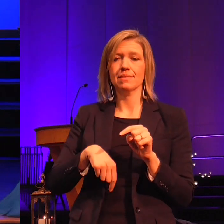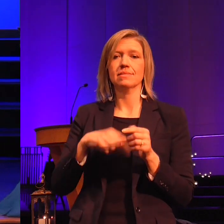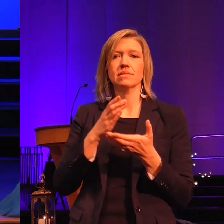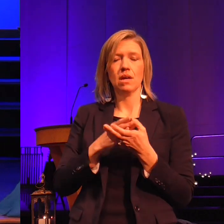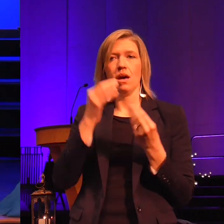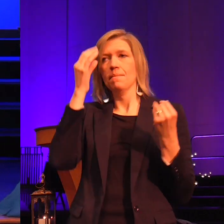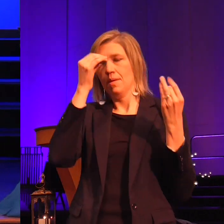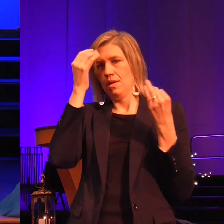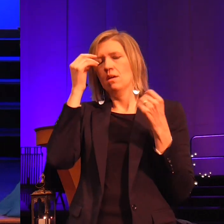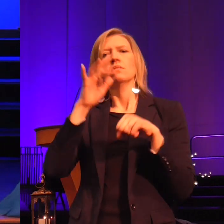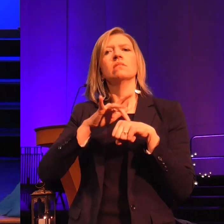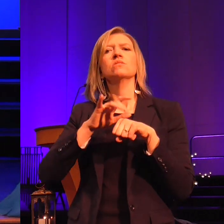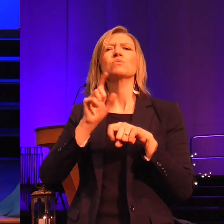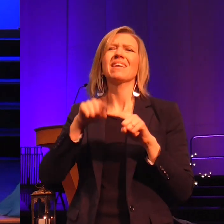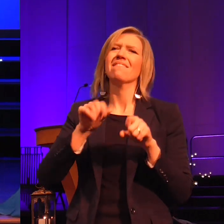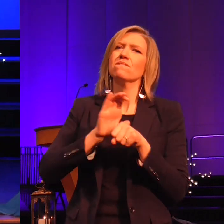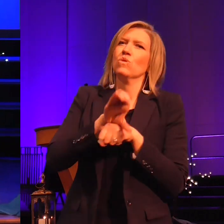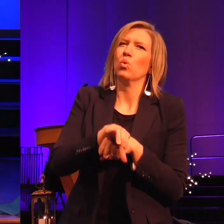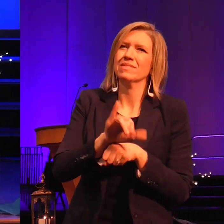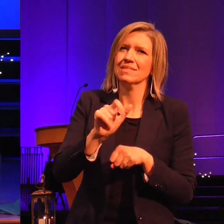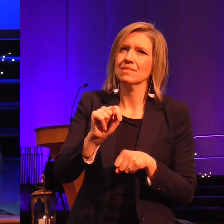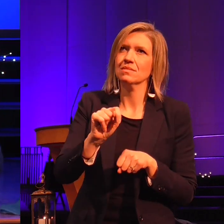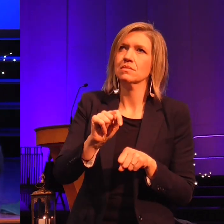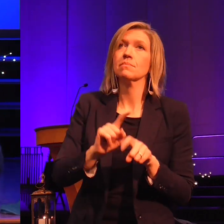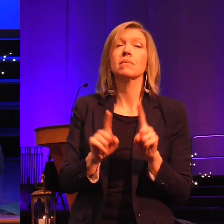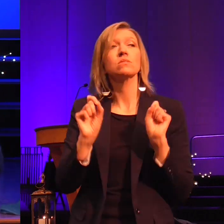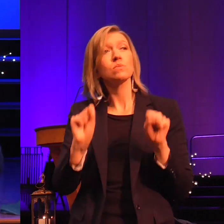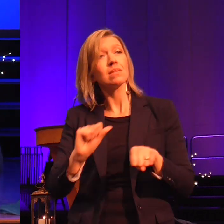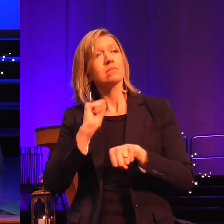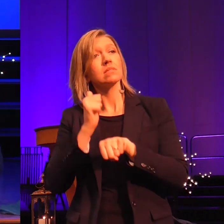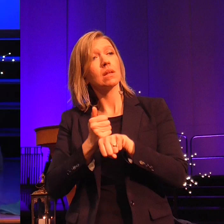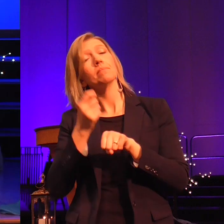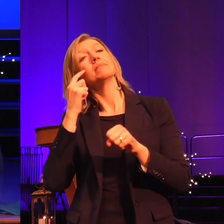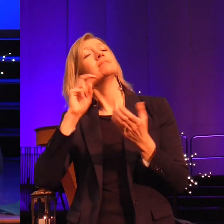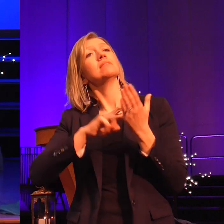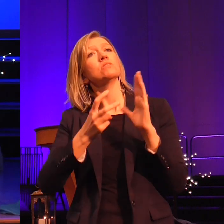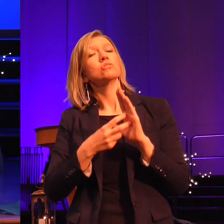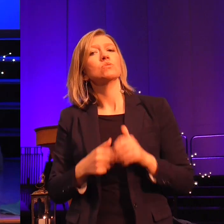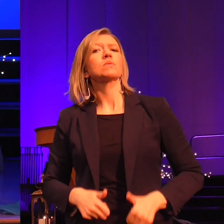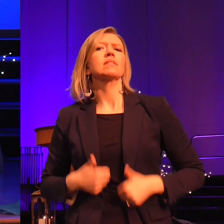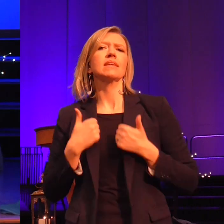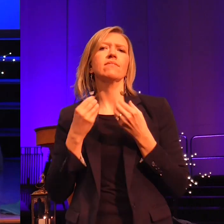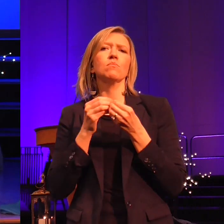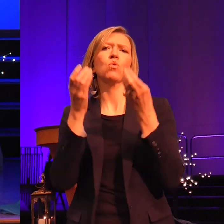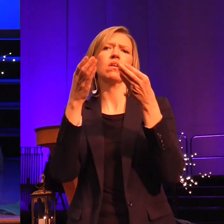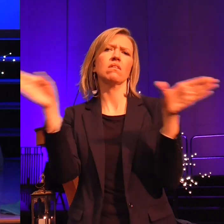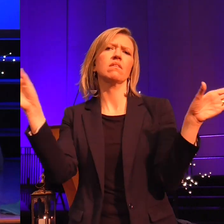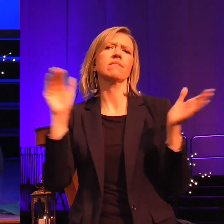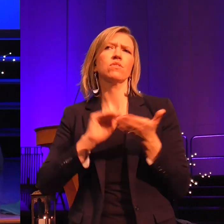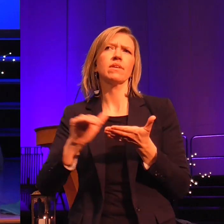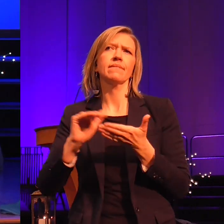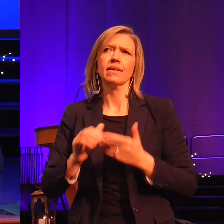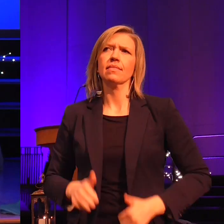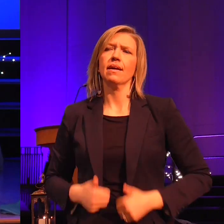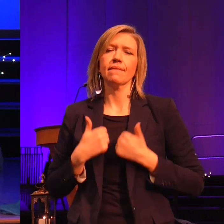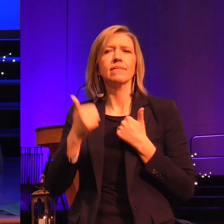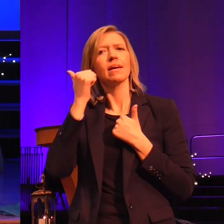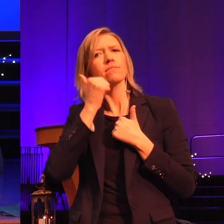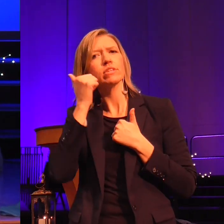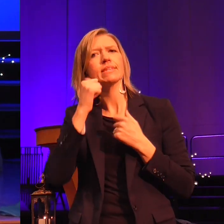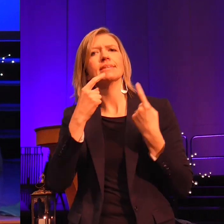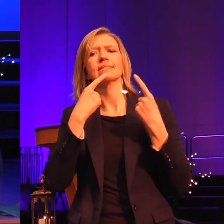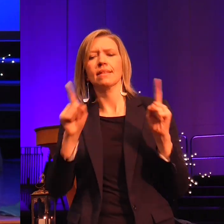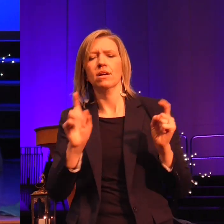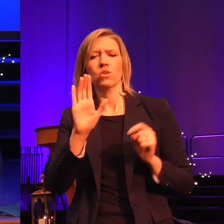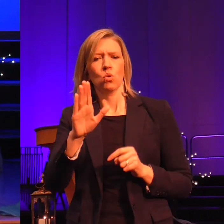You can't force it, but you can have an intention to live a more forgiving life. And every day, declare your intention. Today I